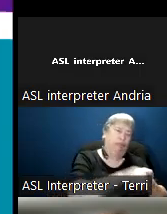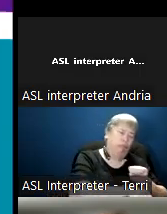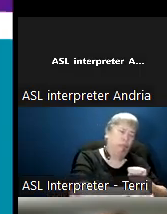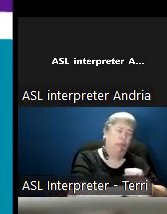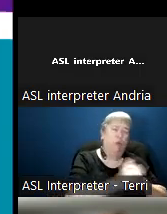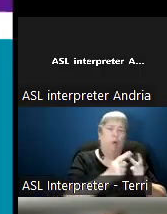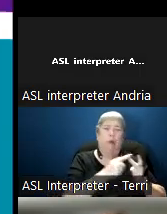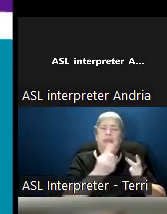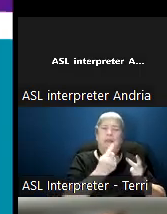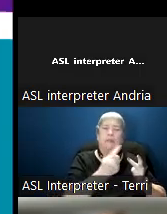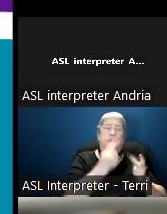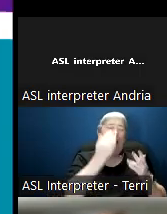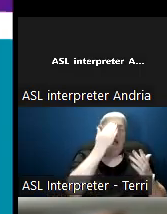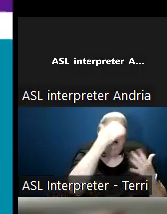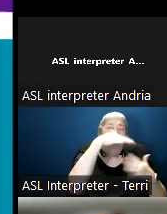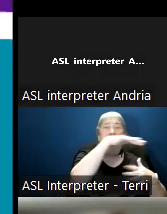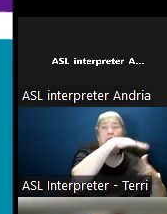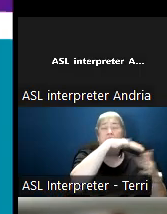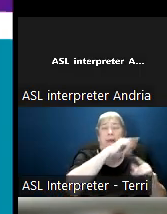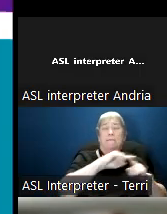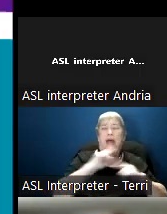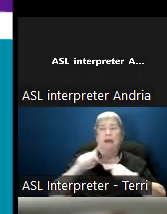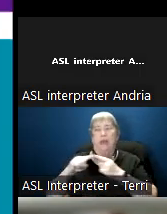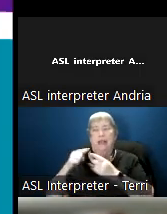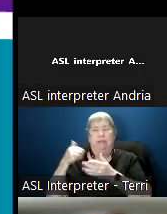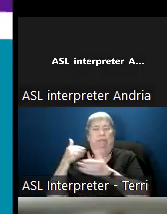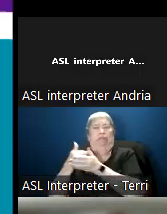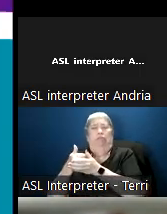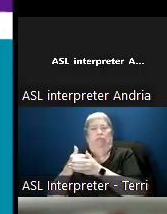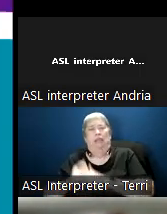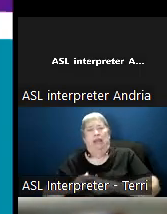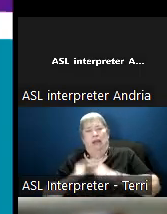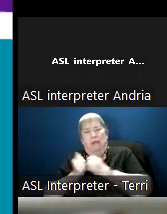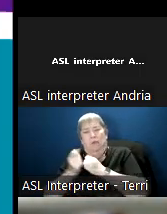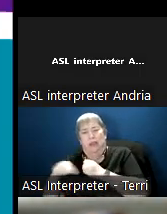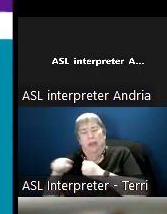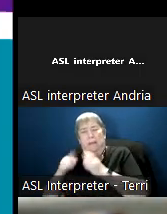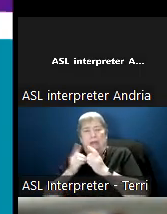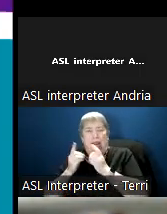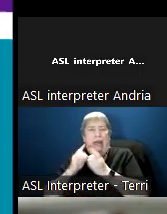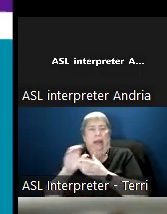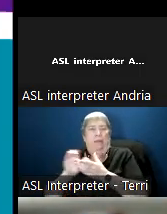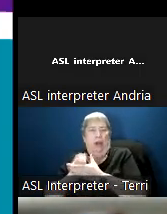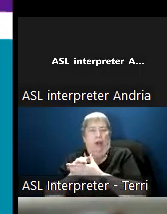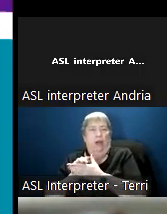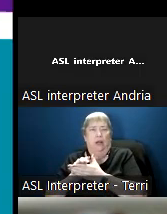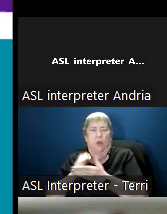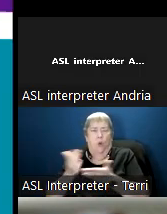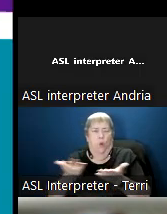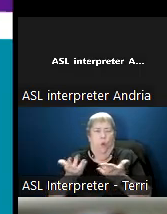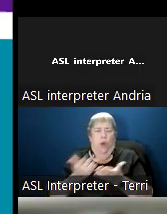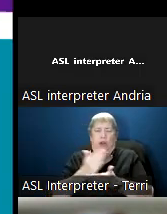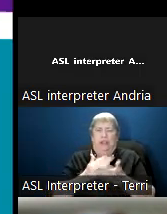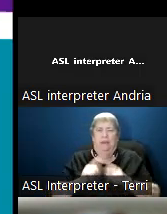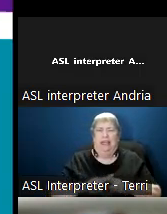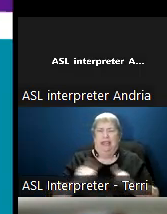the periphery? But when somebody's attacked by somebody that they either live with, they've been dating, they're married to, what might be